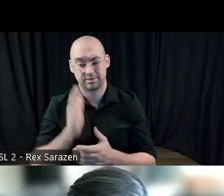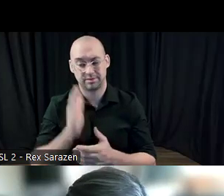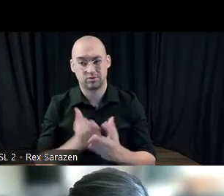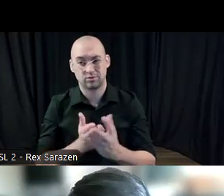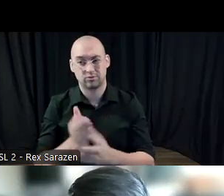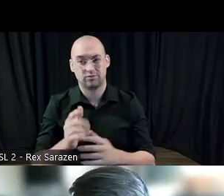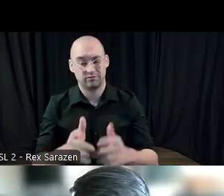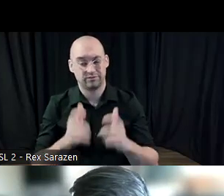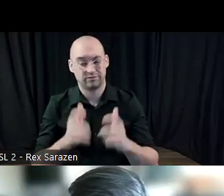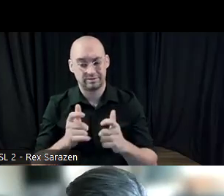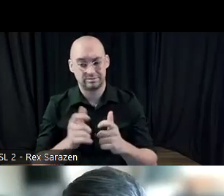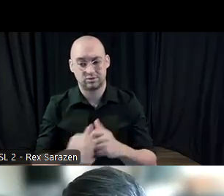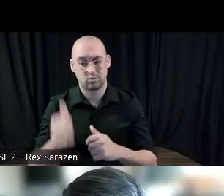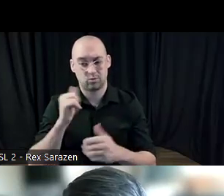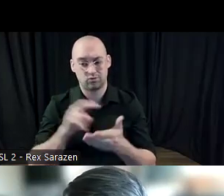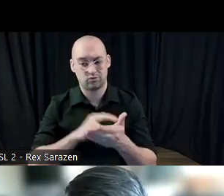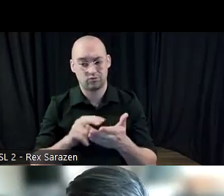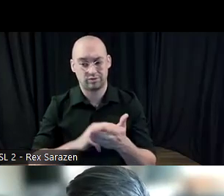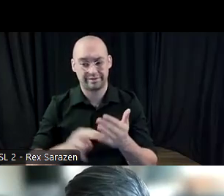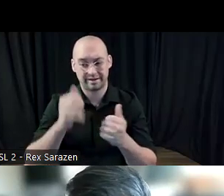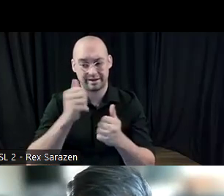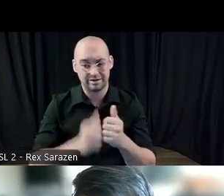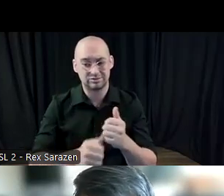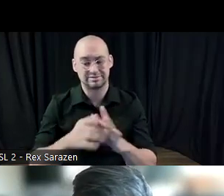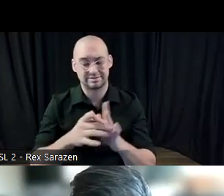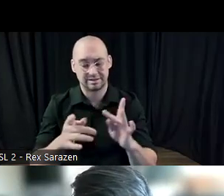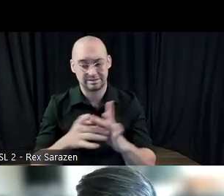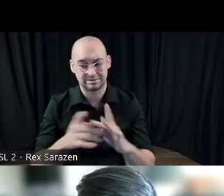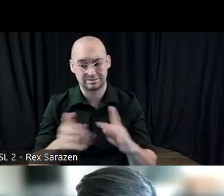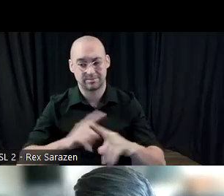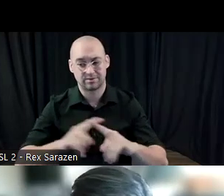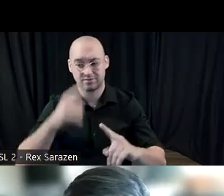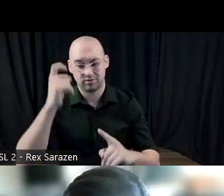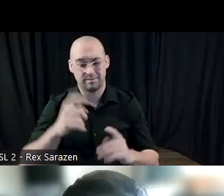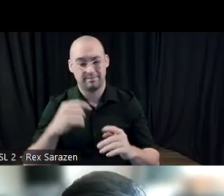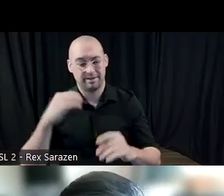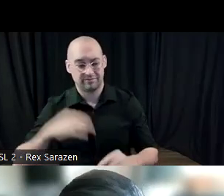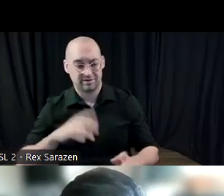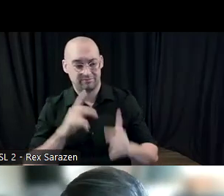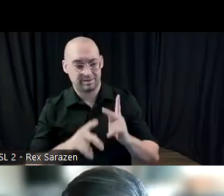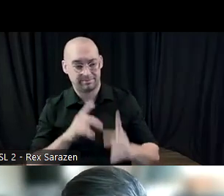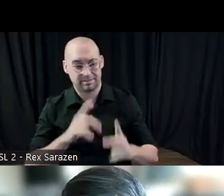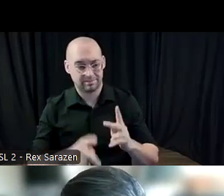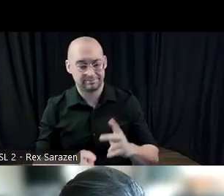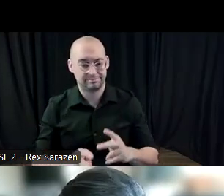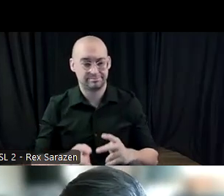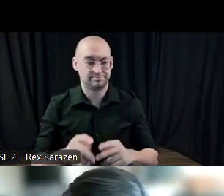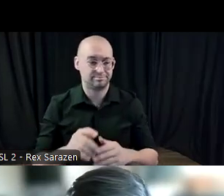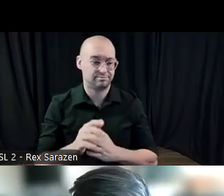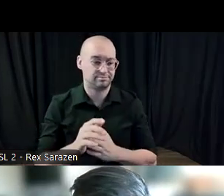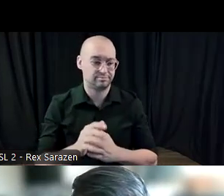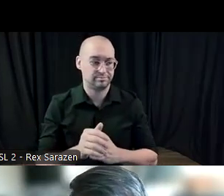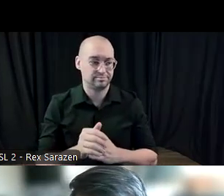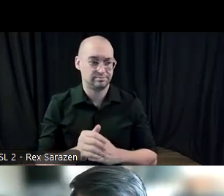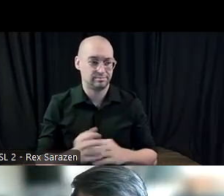going to read every sentence, but for the benefit of people who are participating in this meeting, but they're not